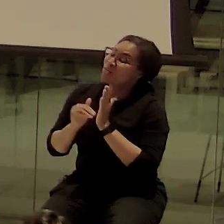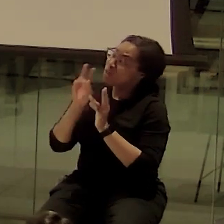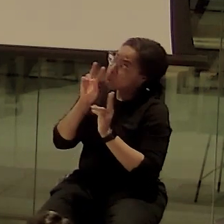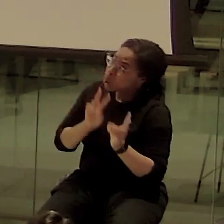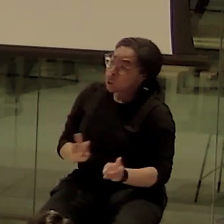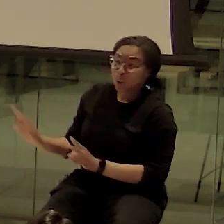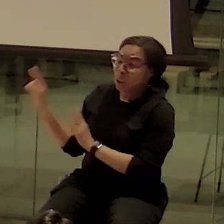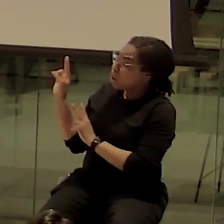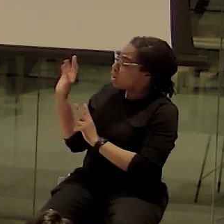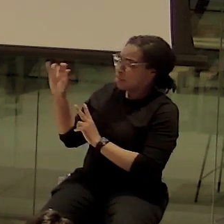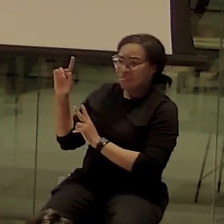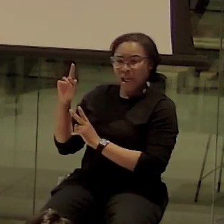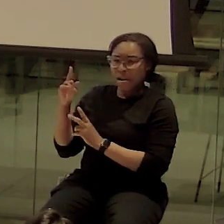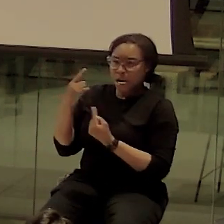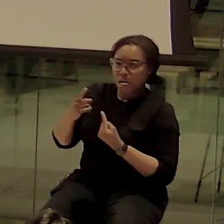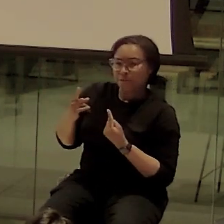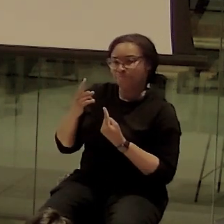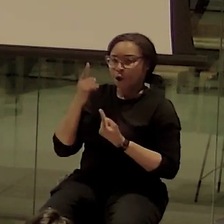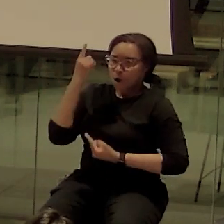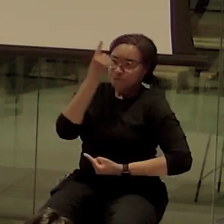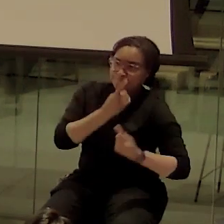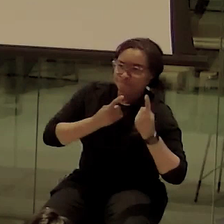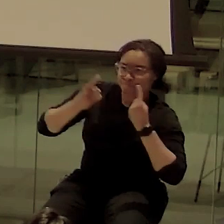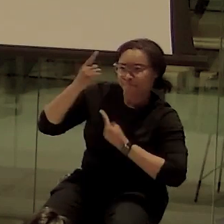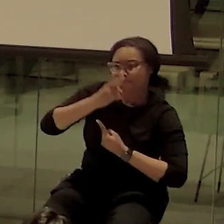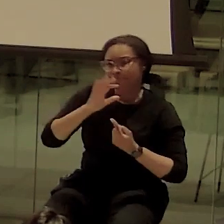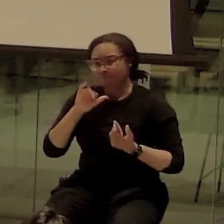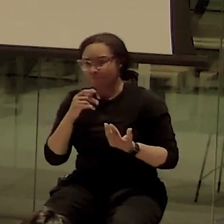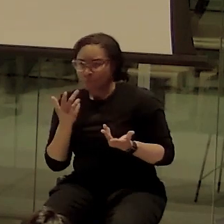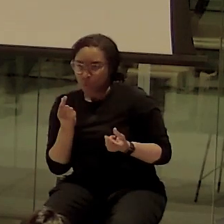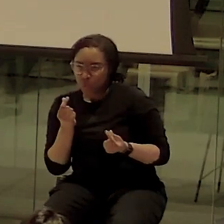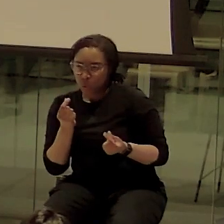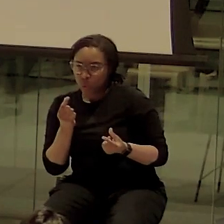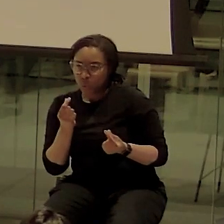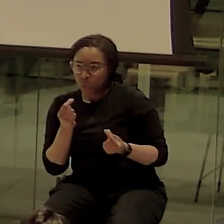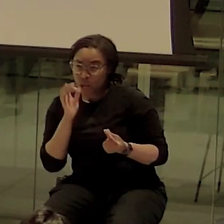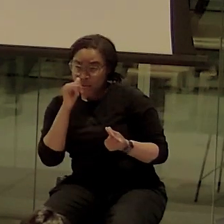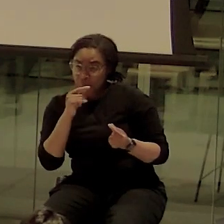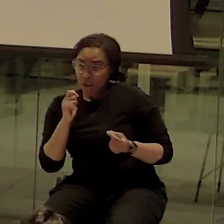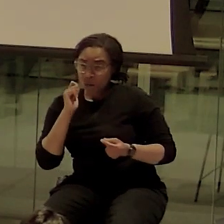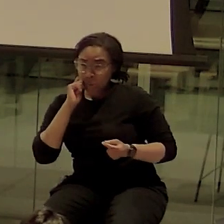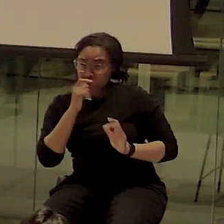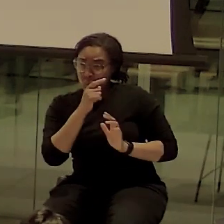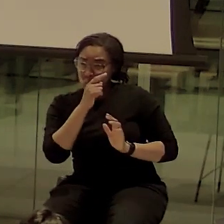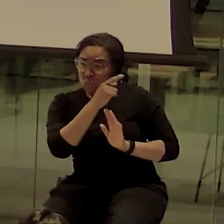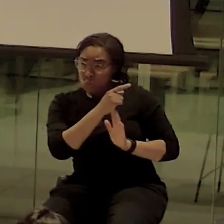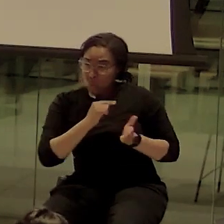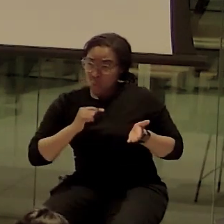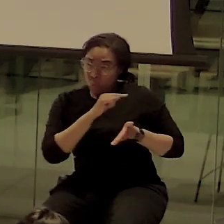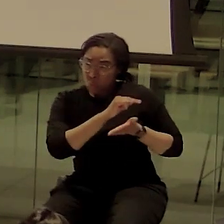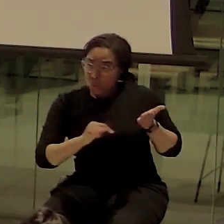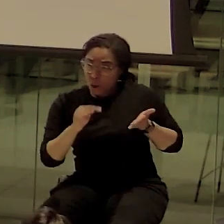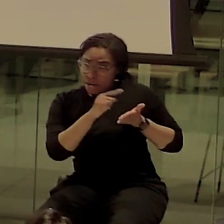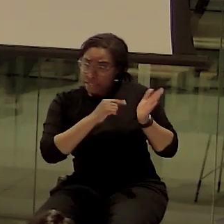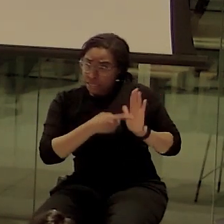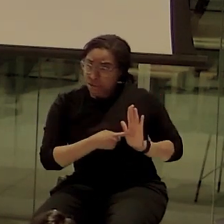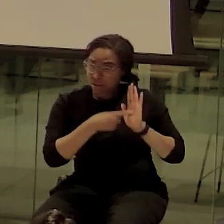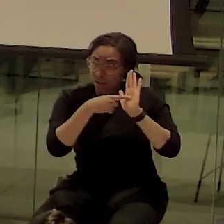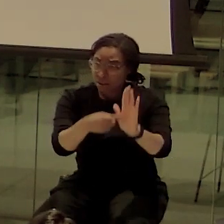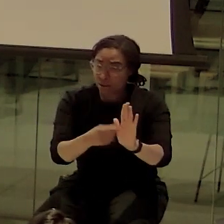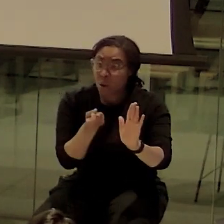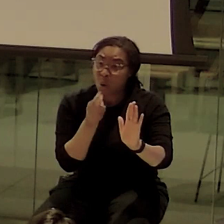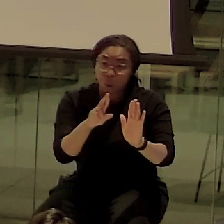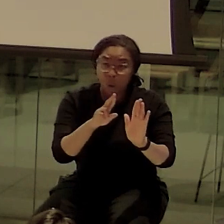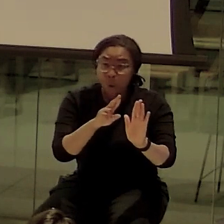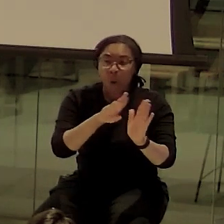work, people argue or think through like whether she's exercising like the racist imagination, or is she exorcising, i.e.